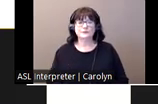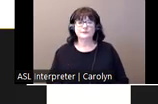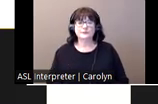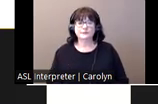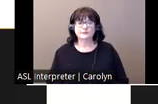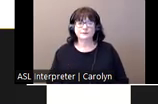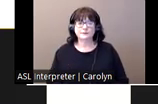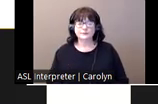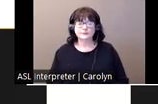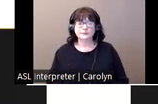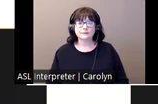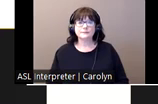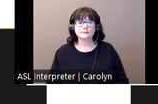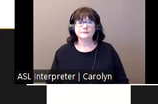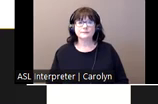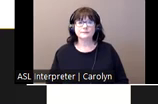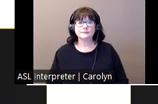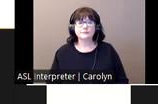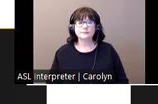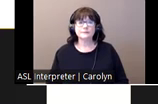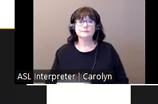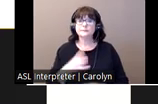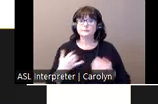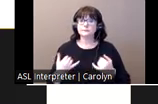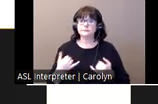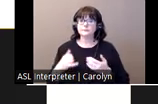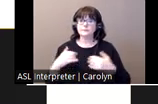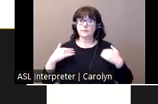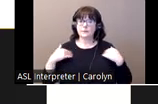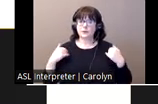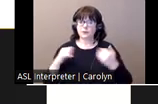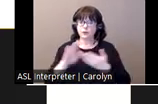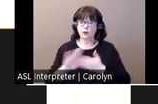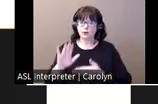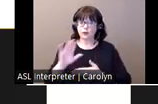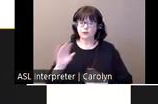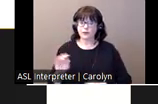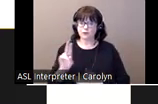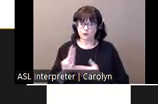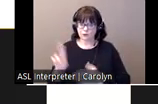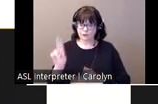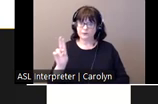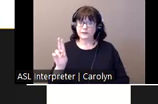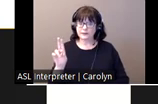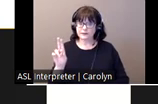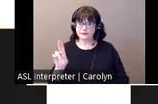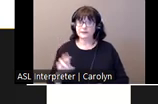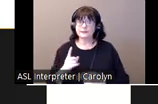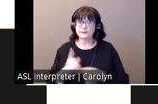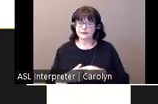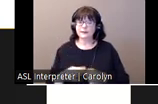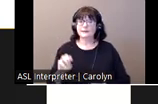And currently, the Ministry of Colleges and Universities, along with the Ministry of